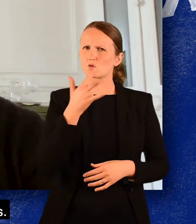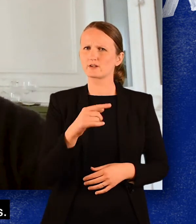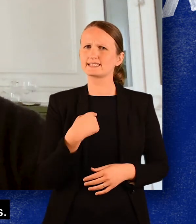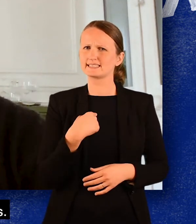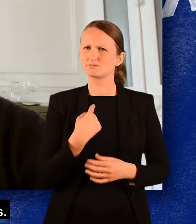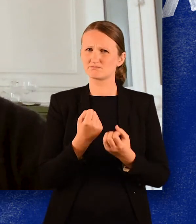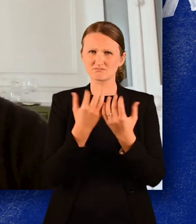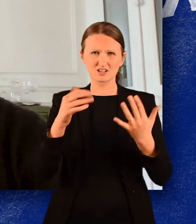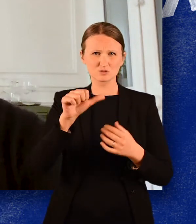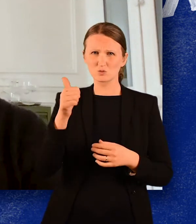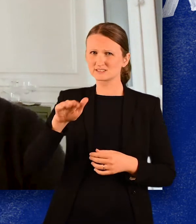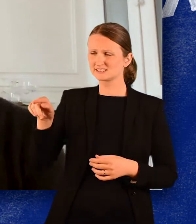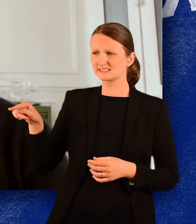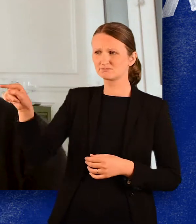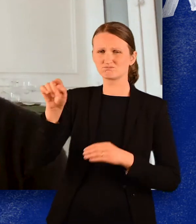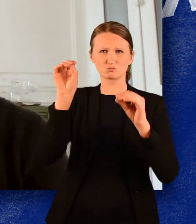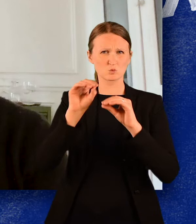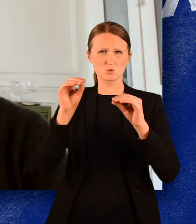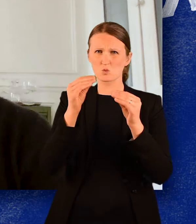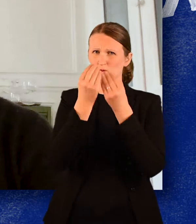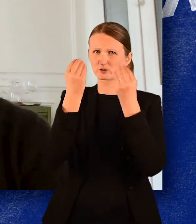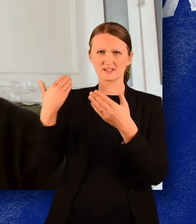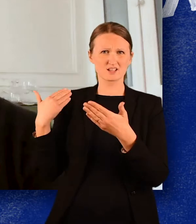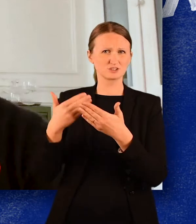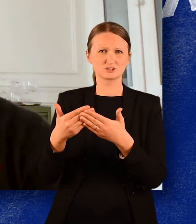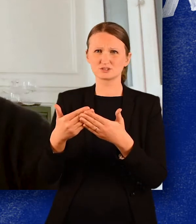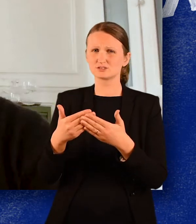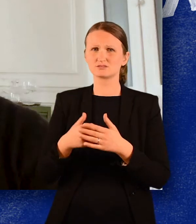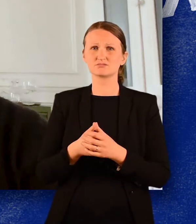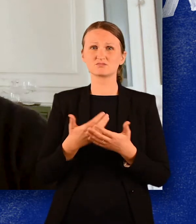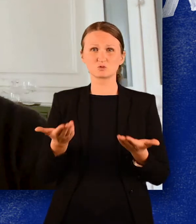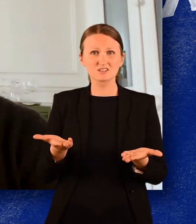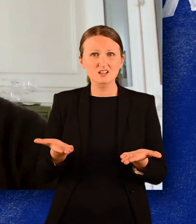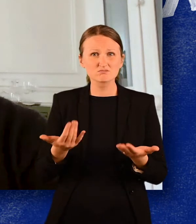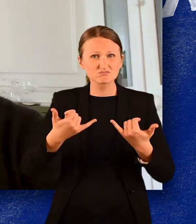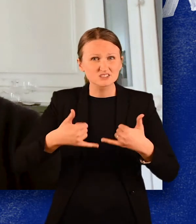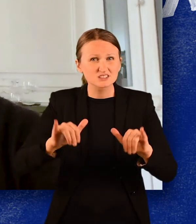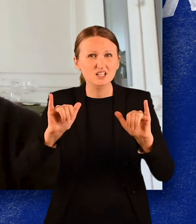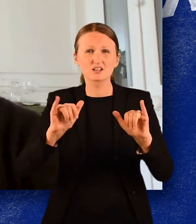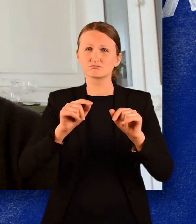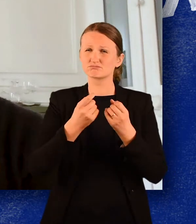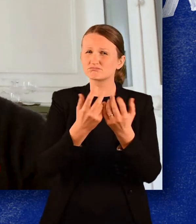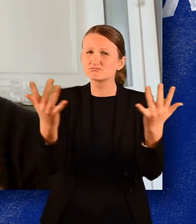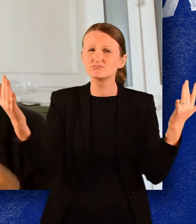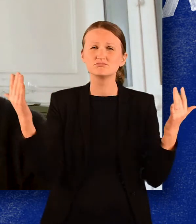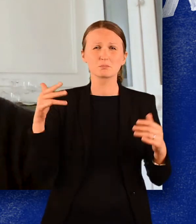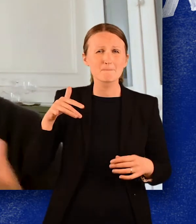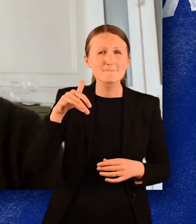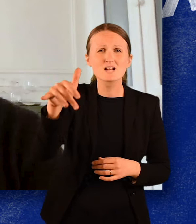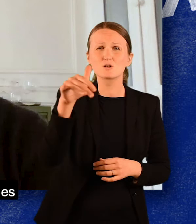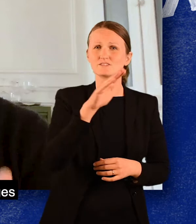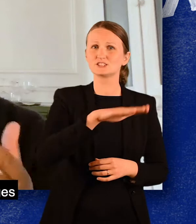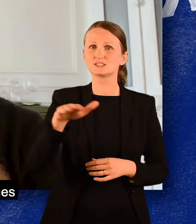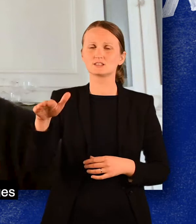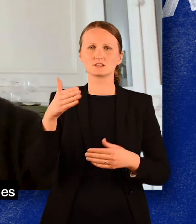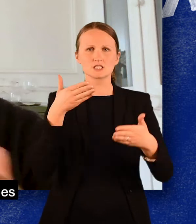ones. Many children like me never got an education And still today, there are millions out